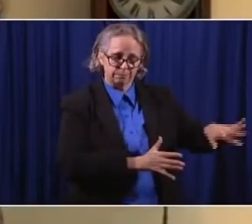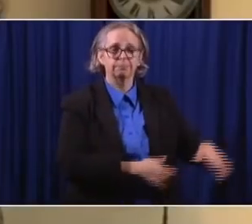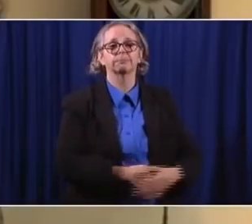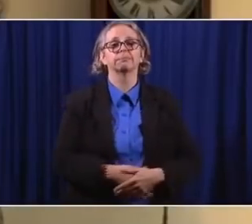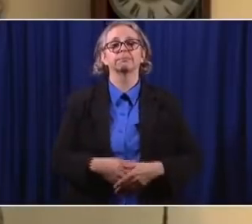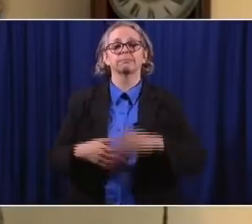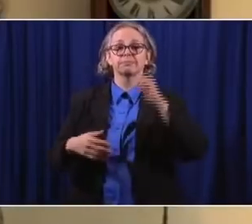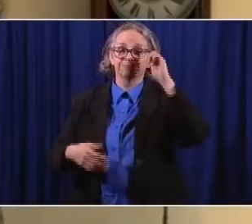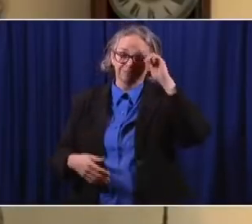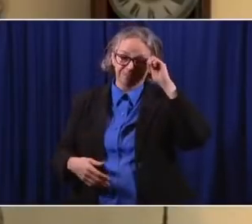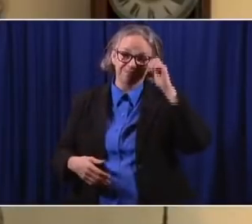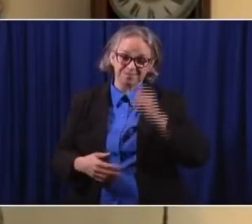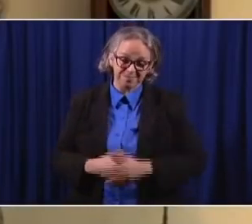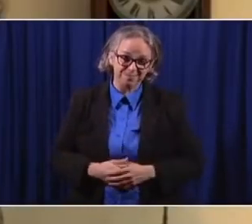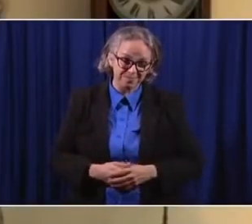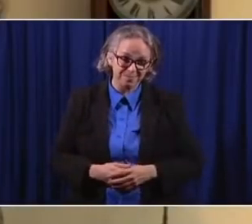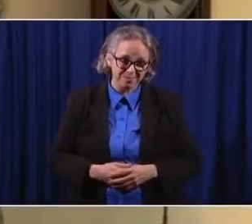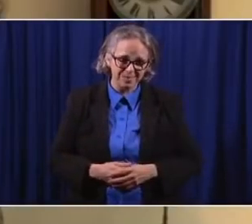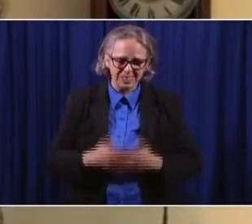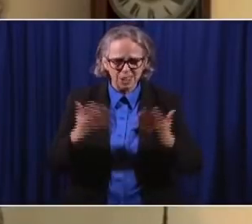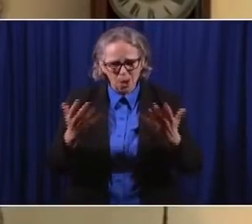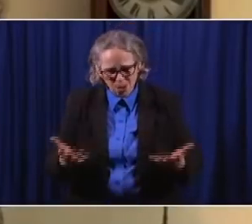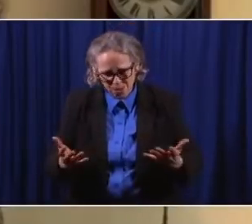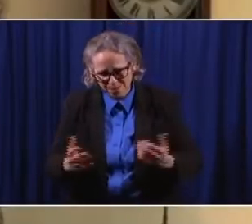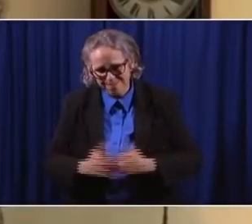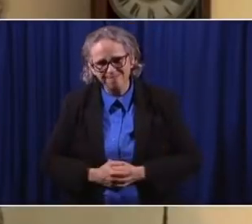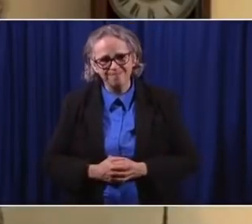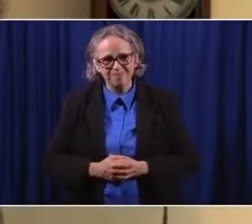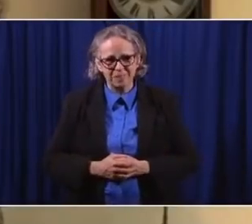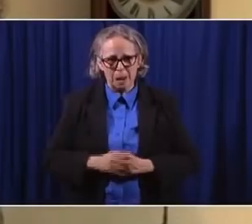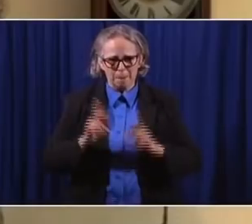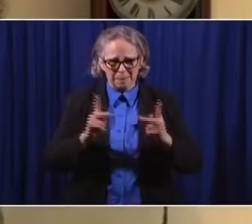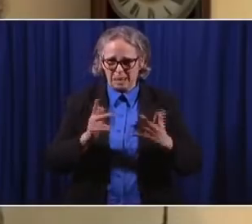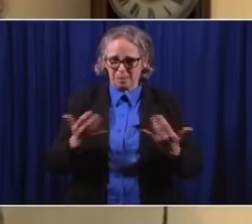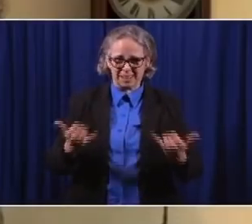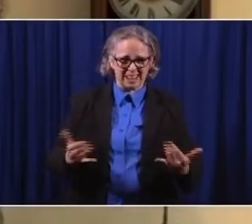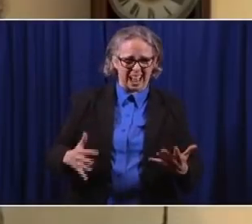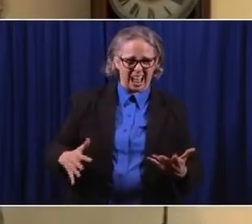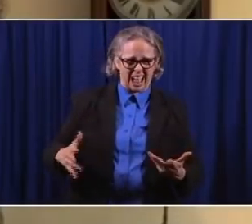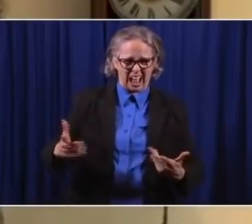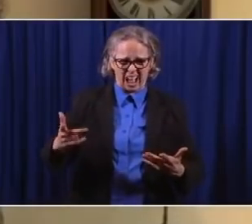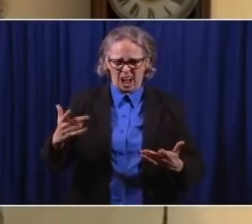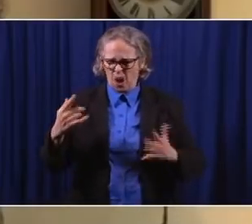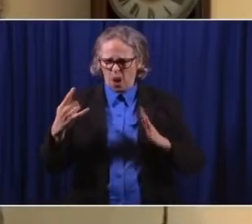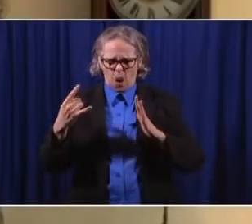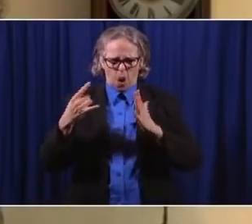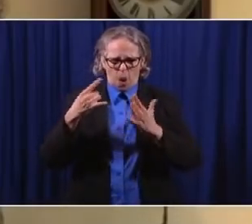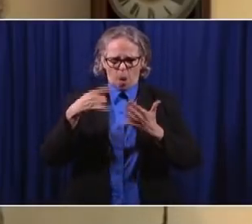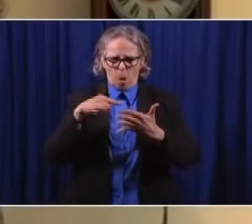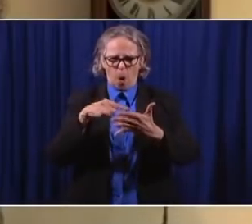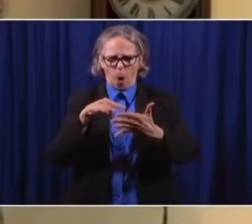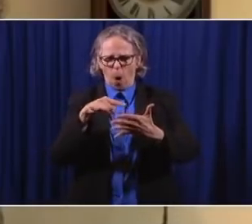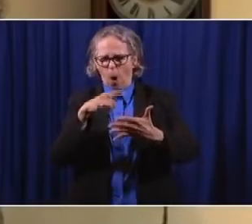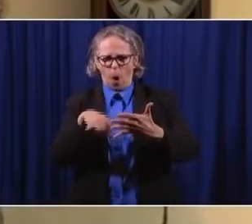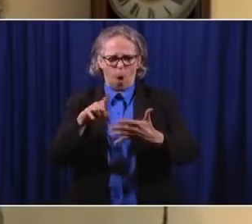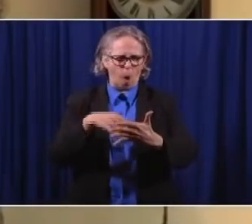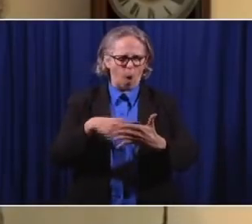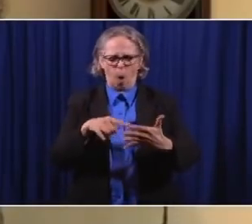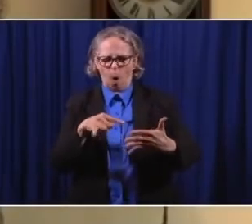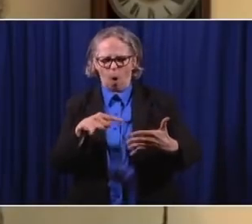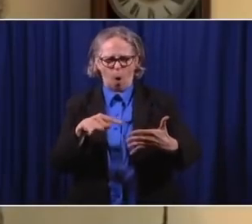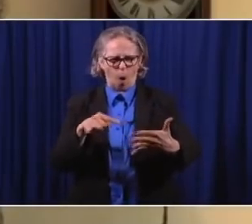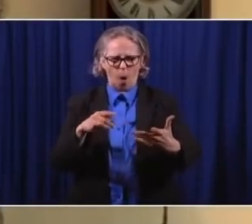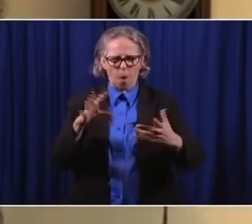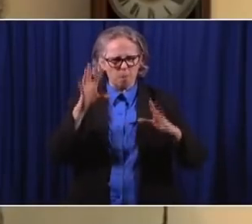over the dam. And so for the people who are critical of the president or